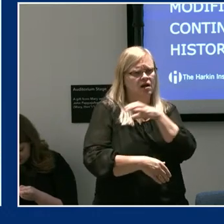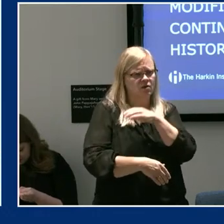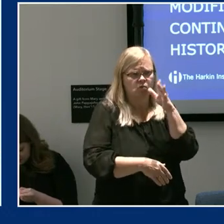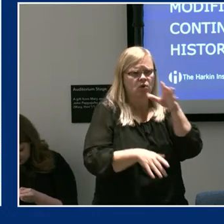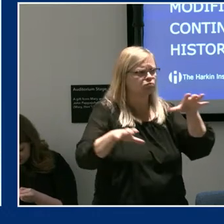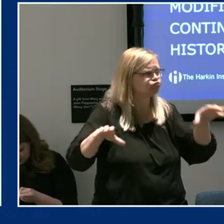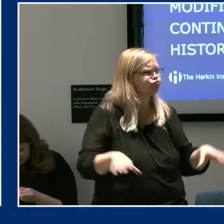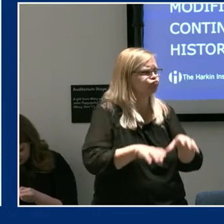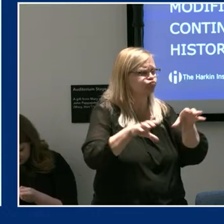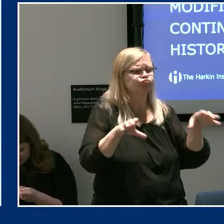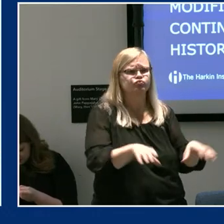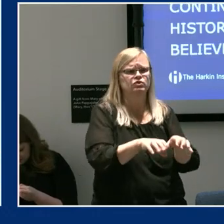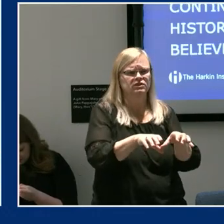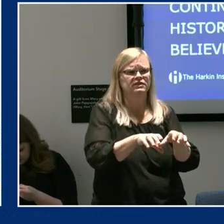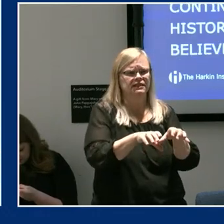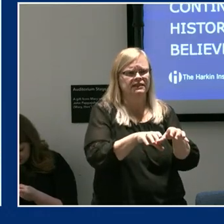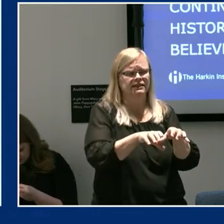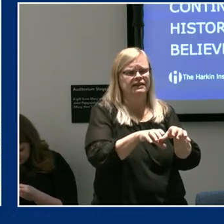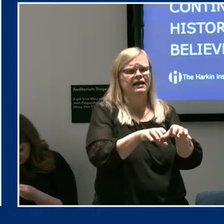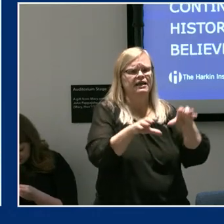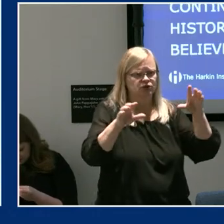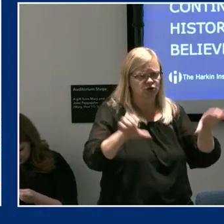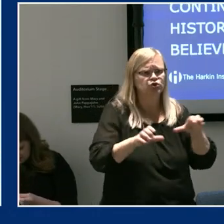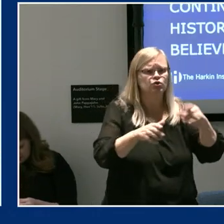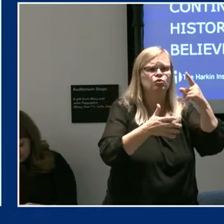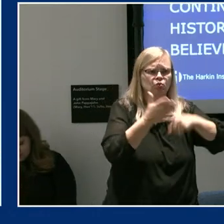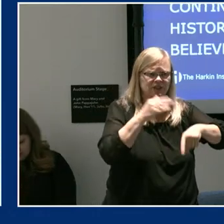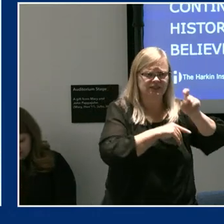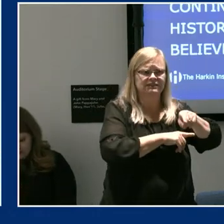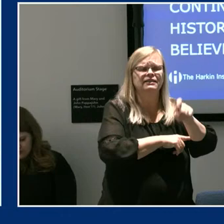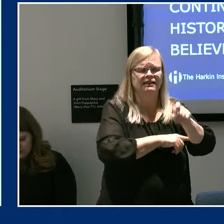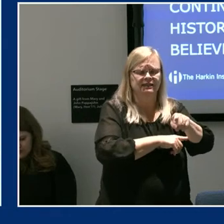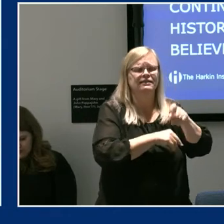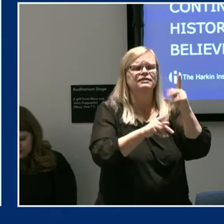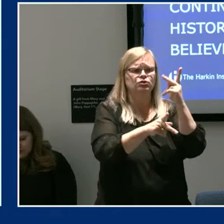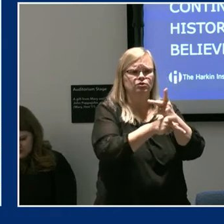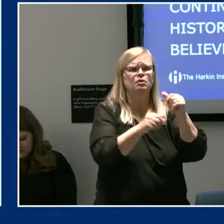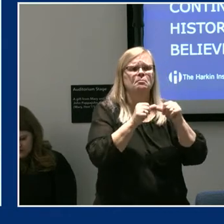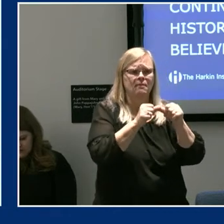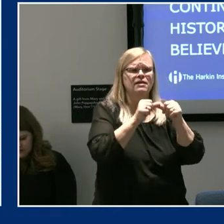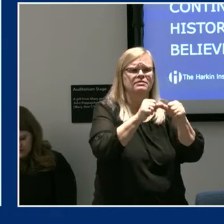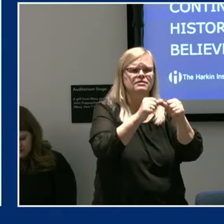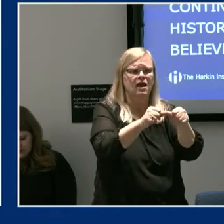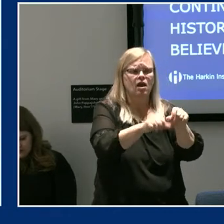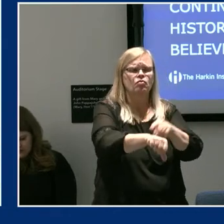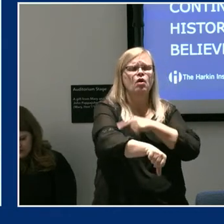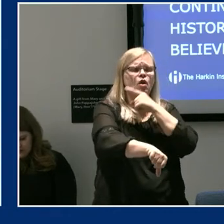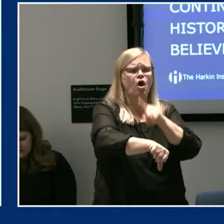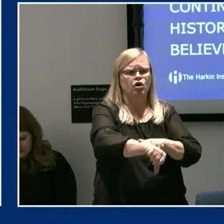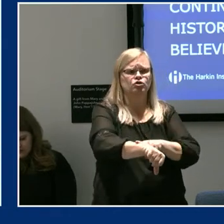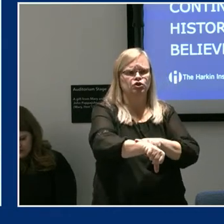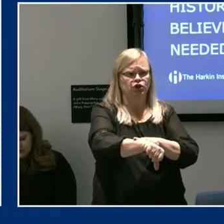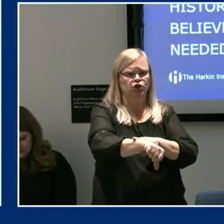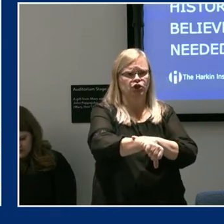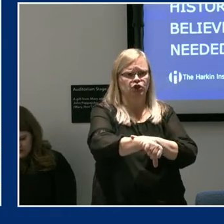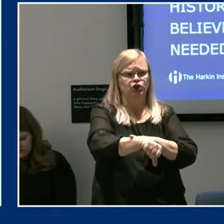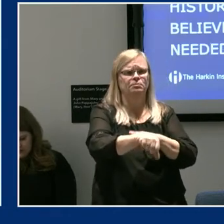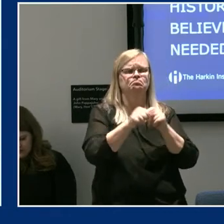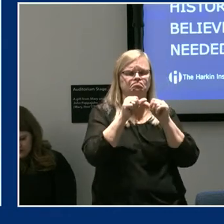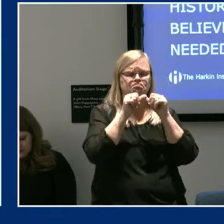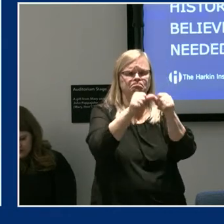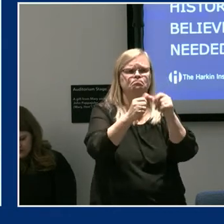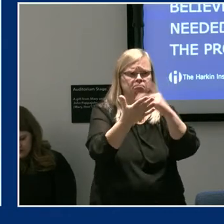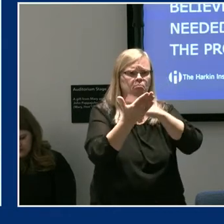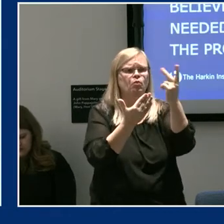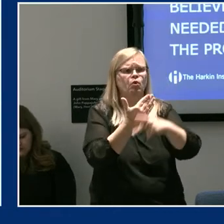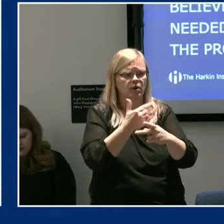act to take the steps needed to maintain the long-term solvency of the program. The last